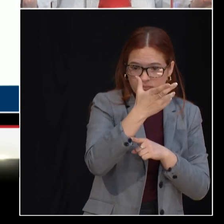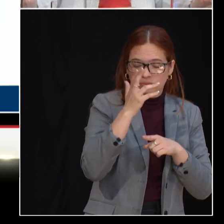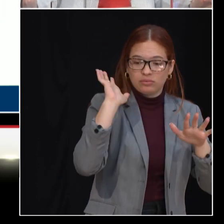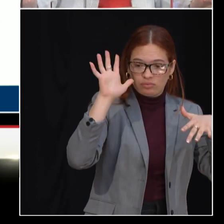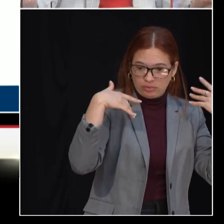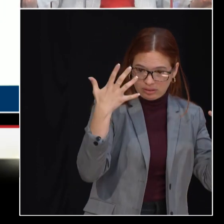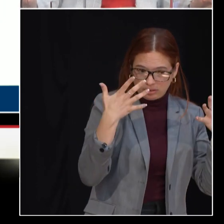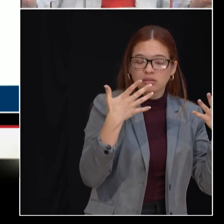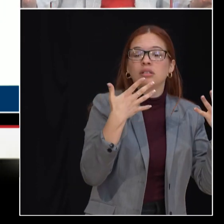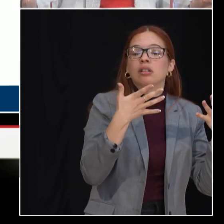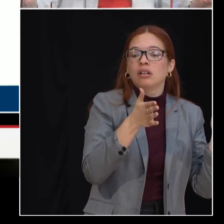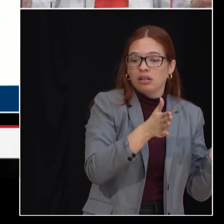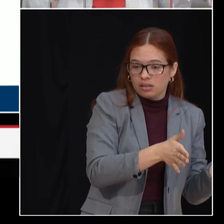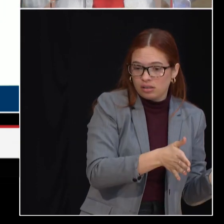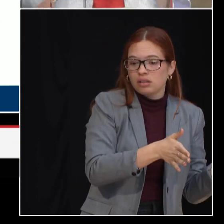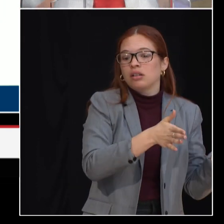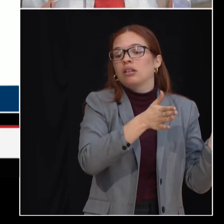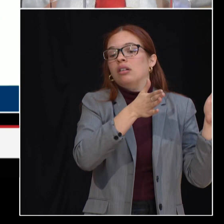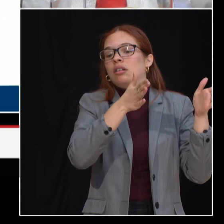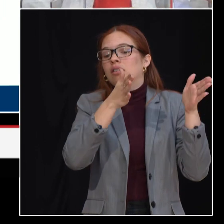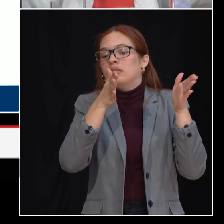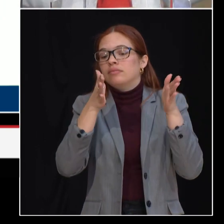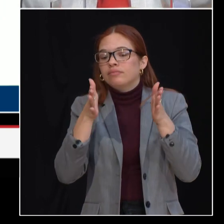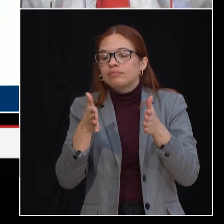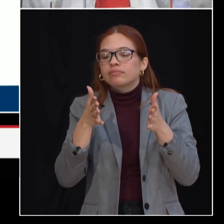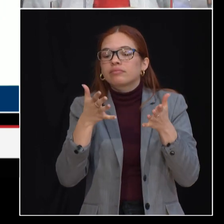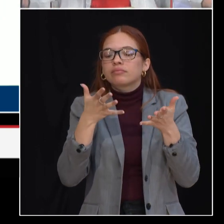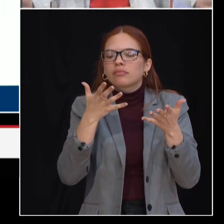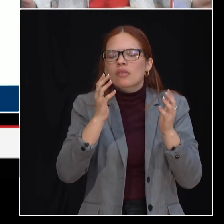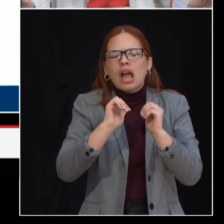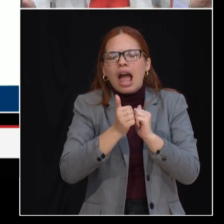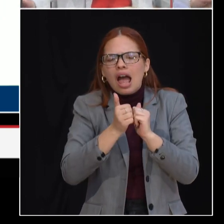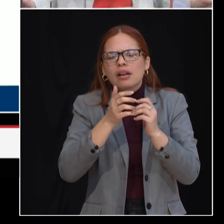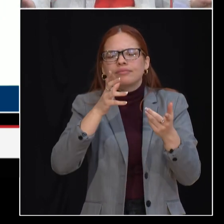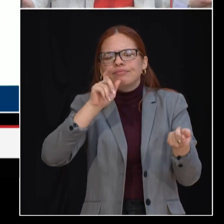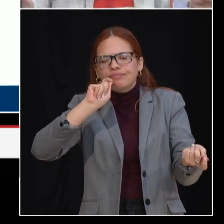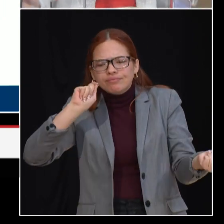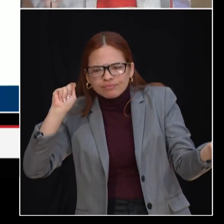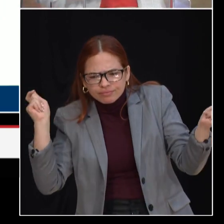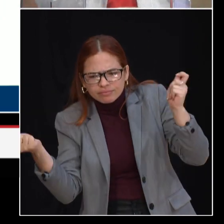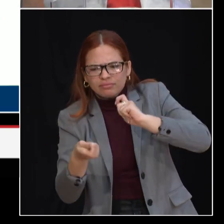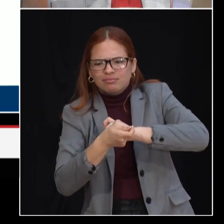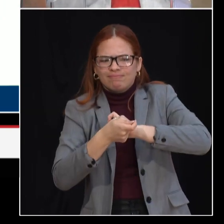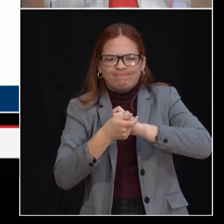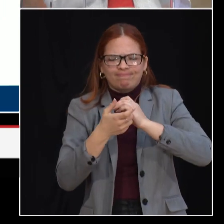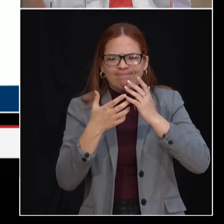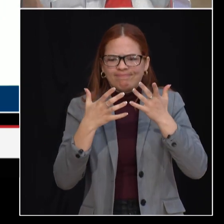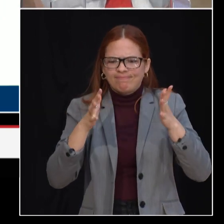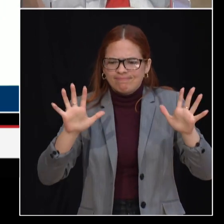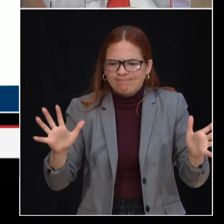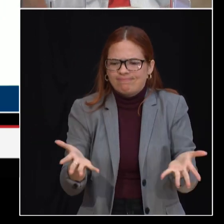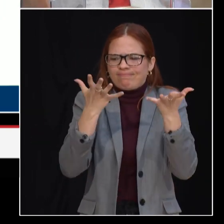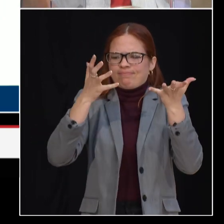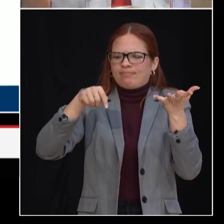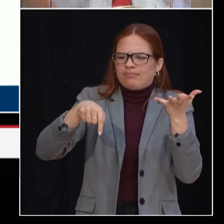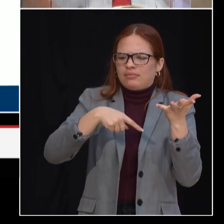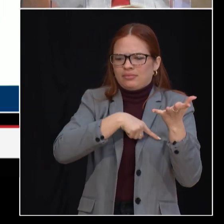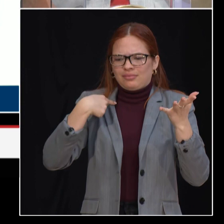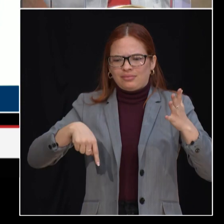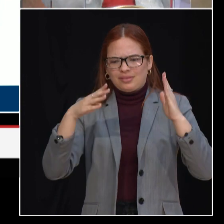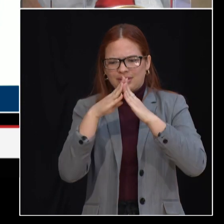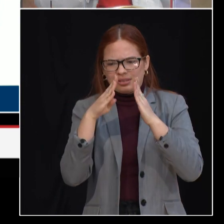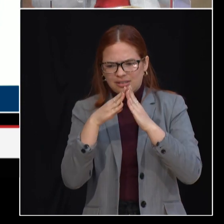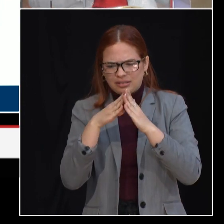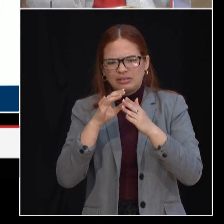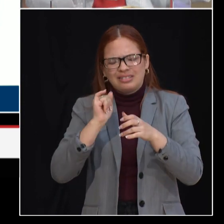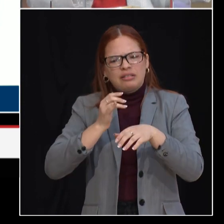the transformation and the recovery of our downtown. And we spent a lot of time talking about one of the prongs